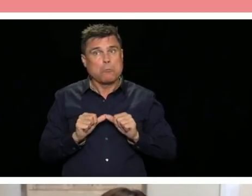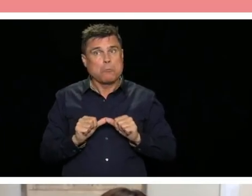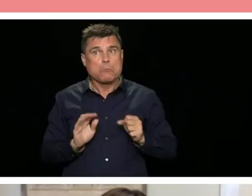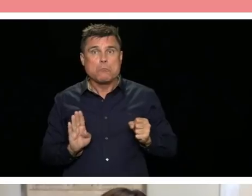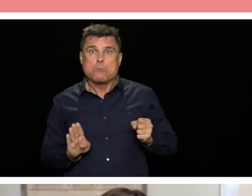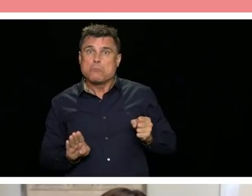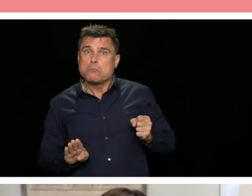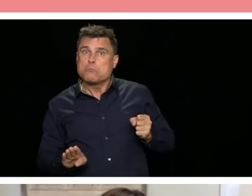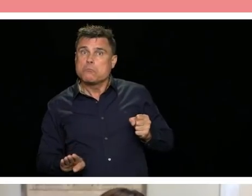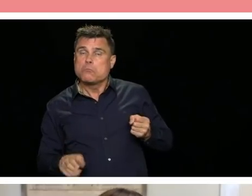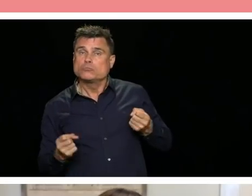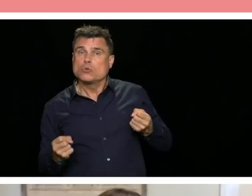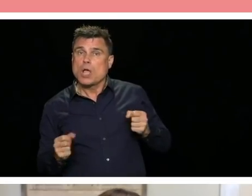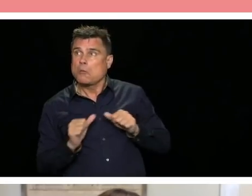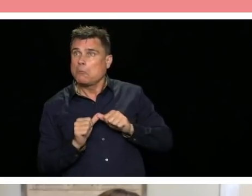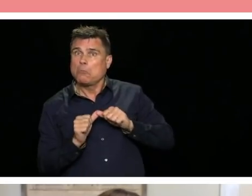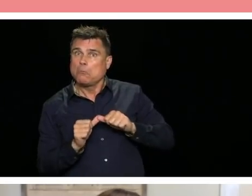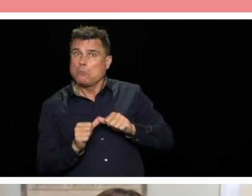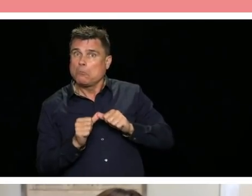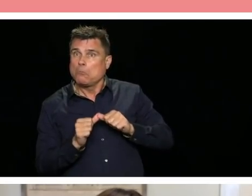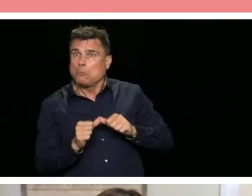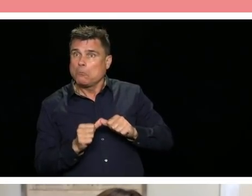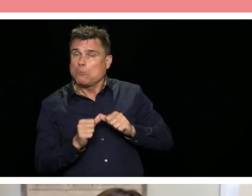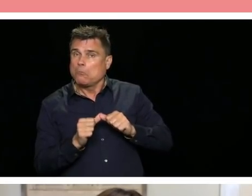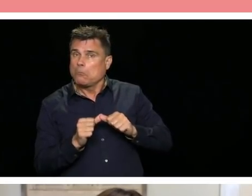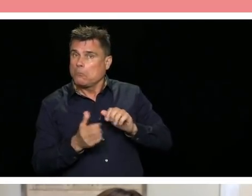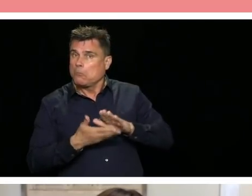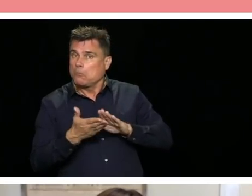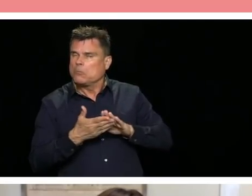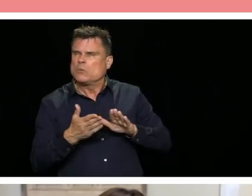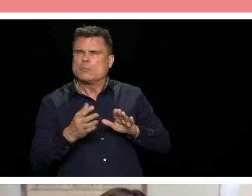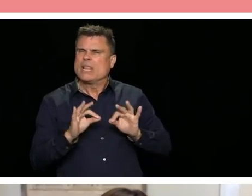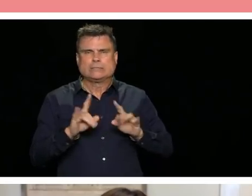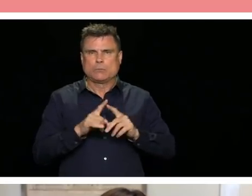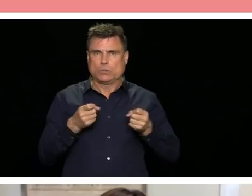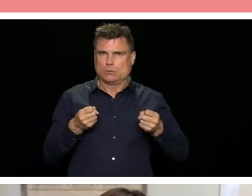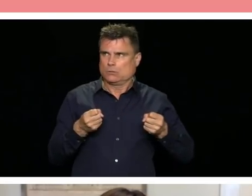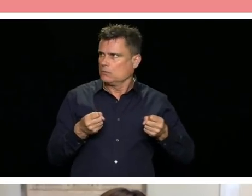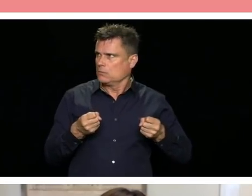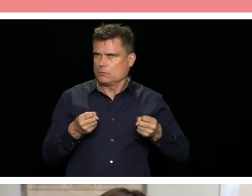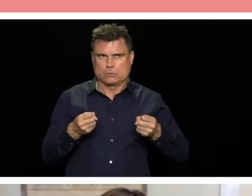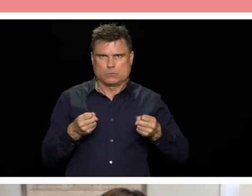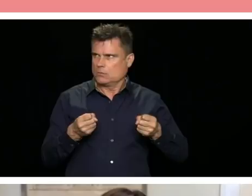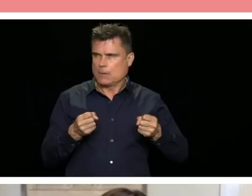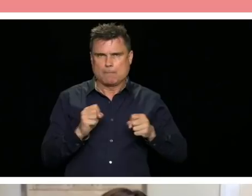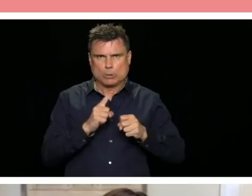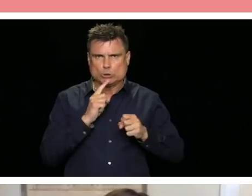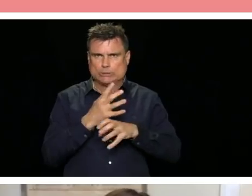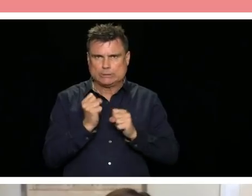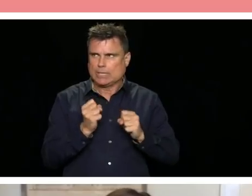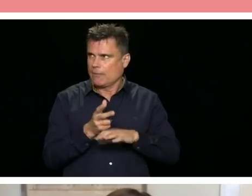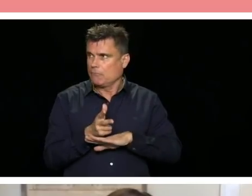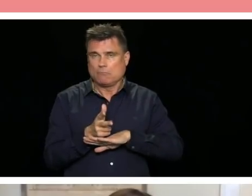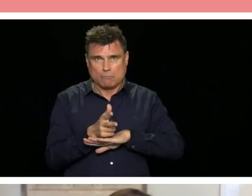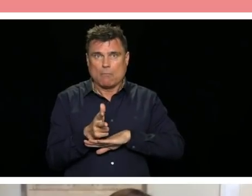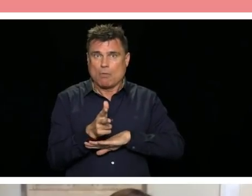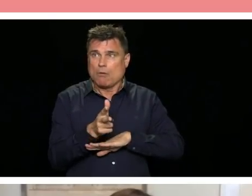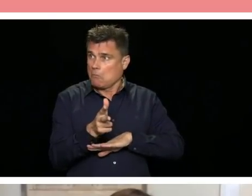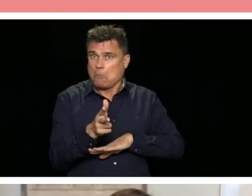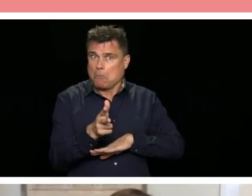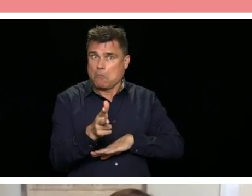both parents and operators. I know we're in a good position to take control of